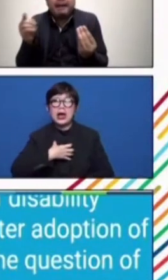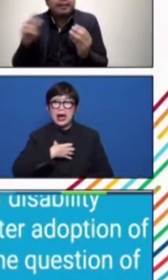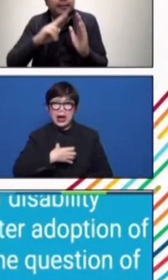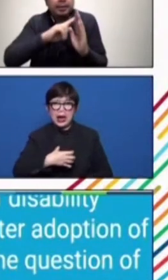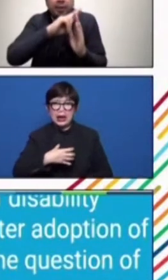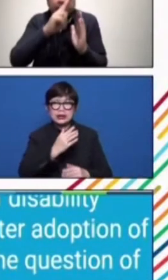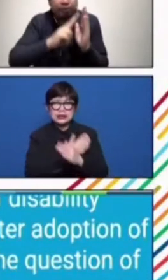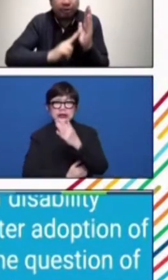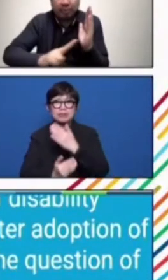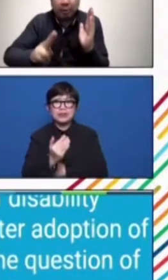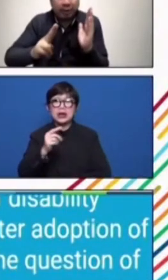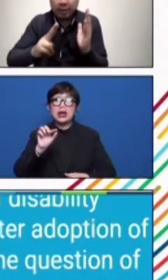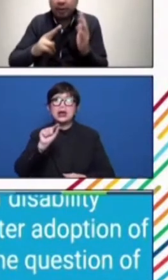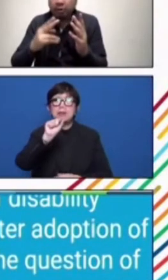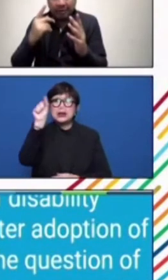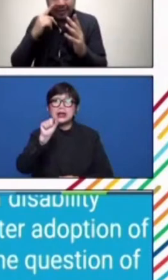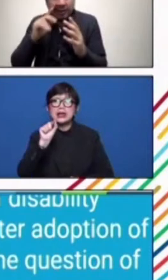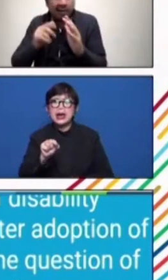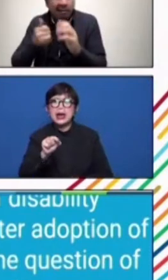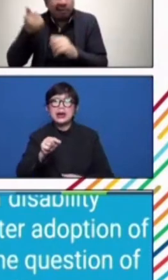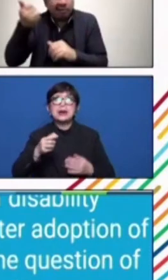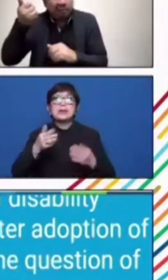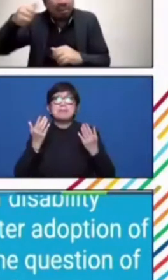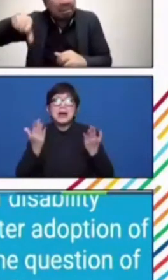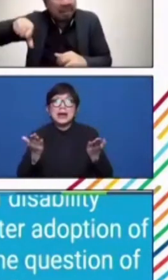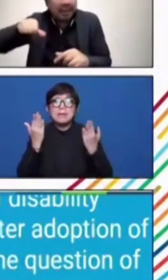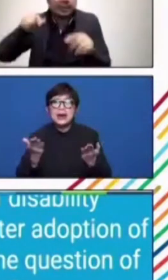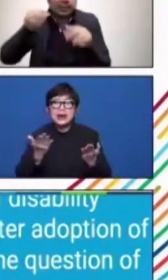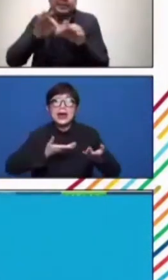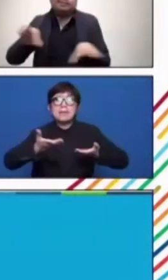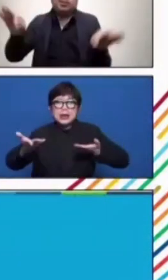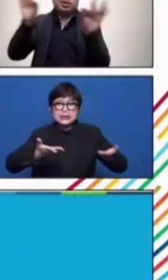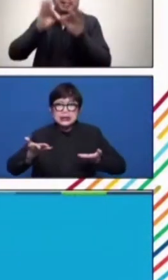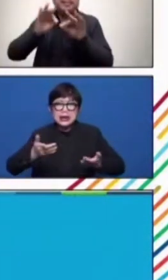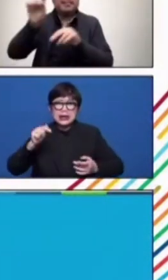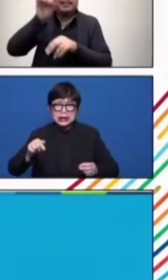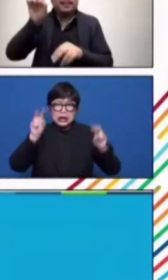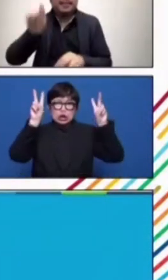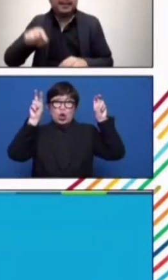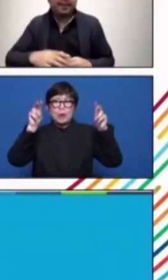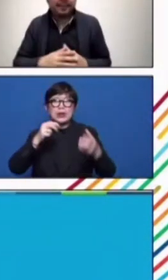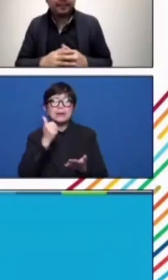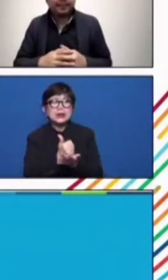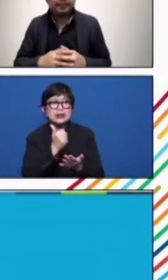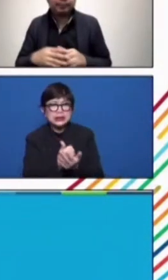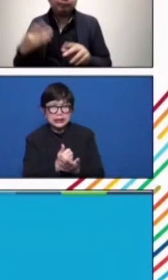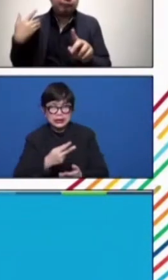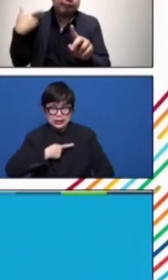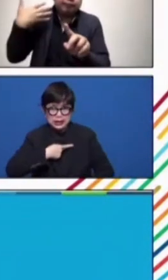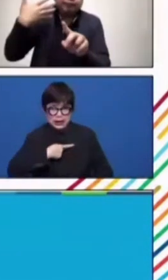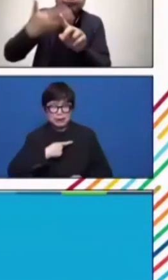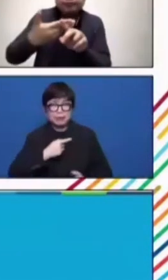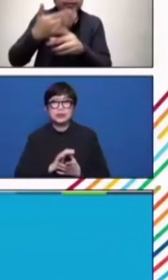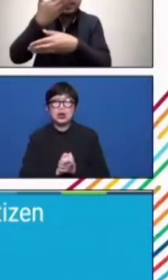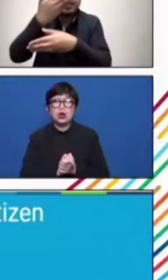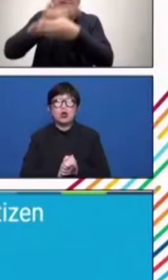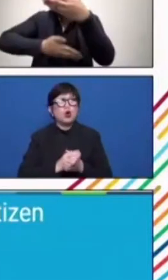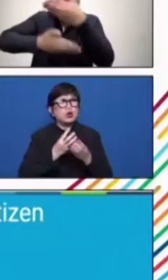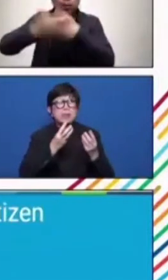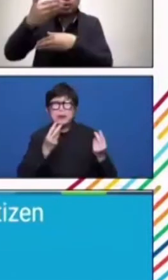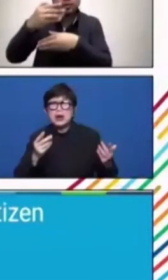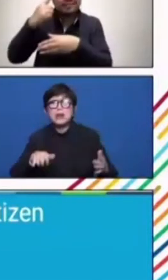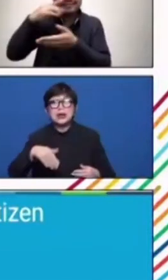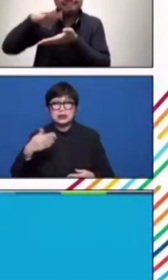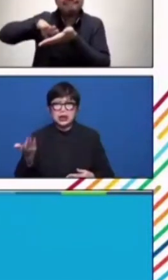a crucial topic for a long time first with disabilities were invisible citizen they were